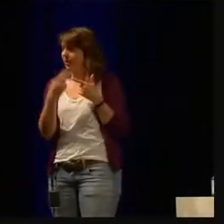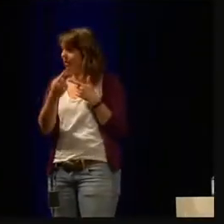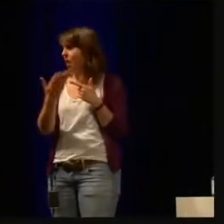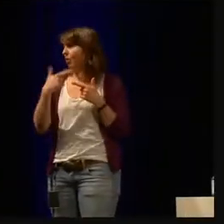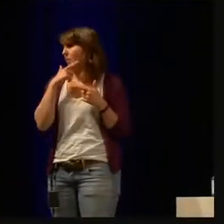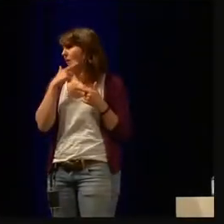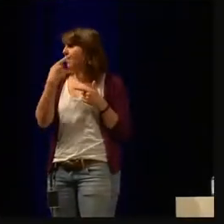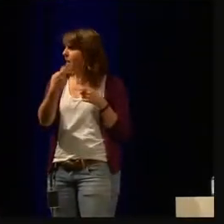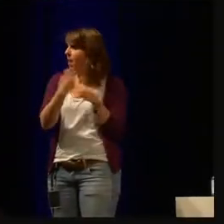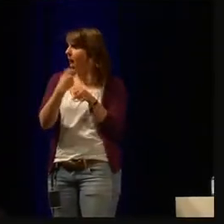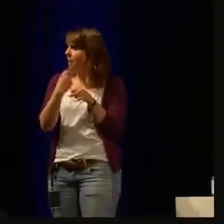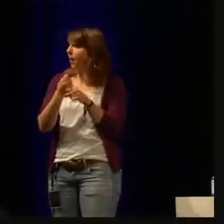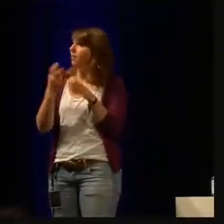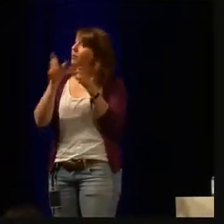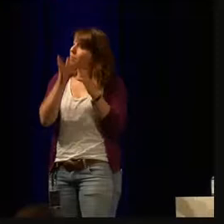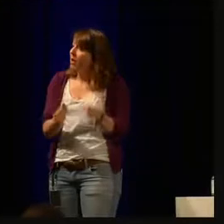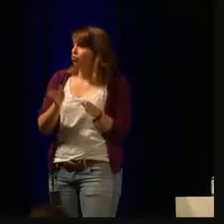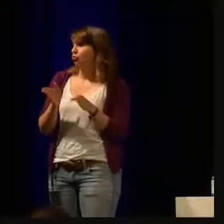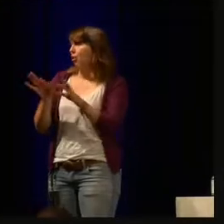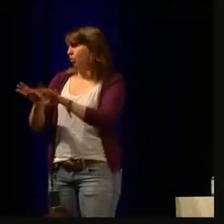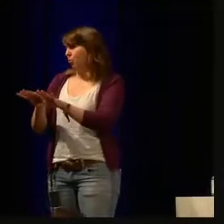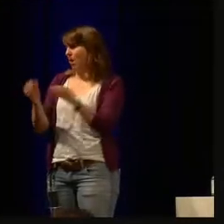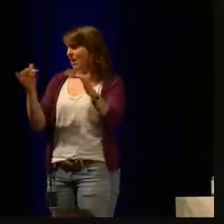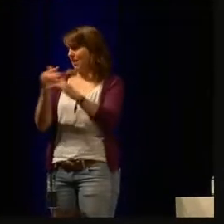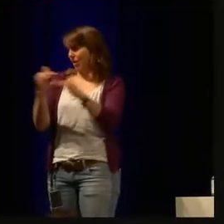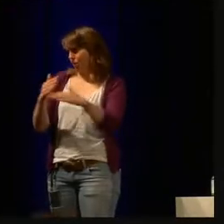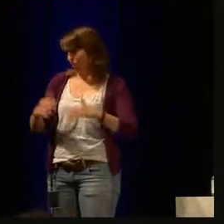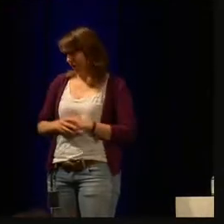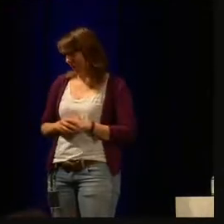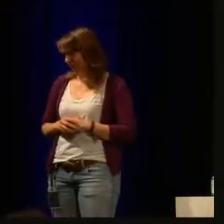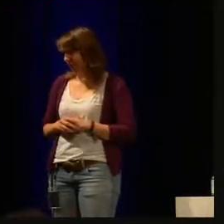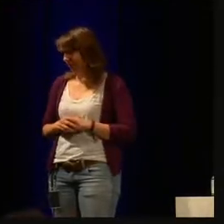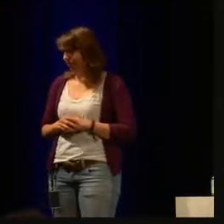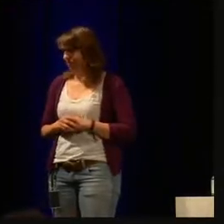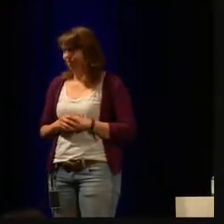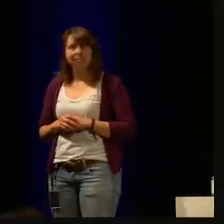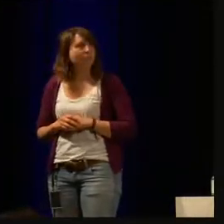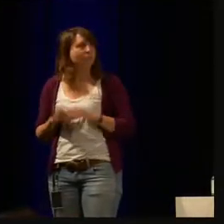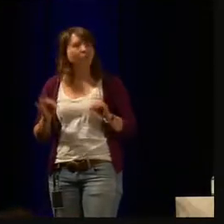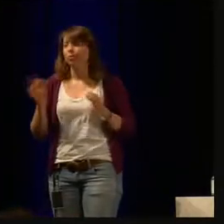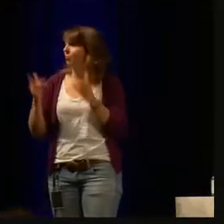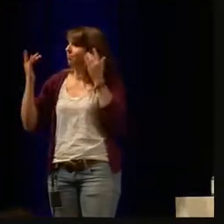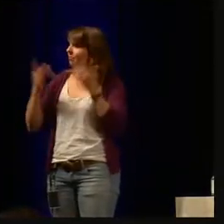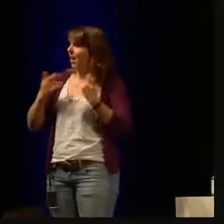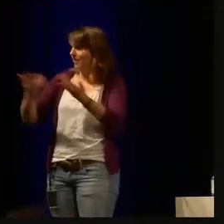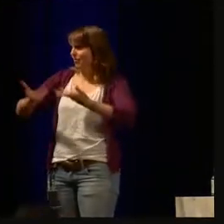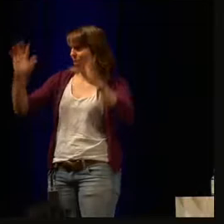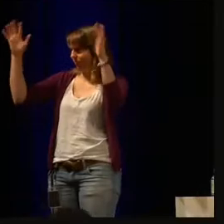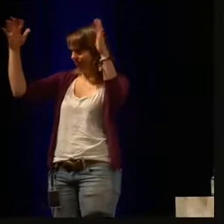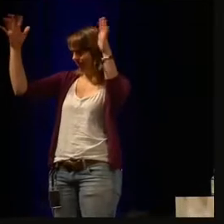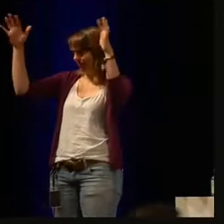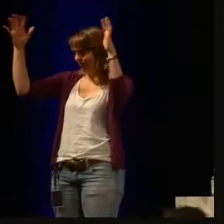and Hendrik is doing academic work on human-machine interaction in Bremen.